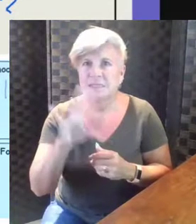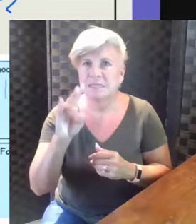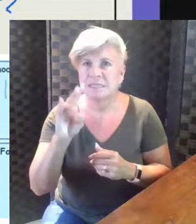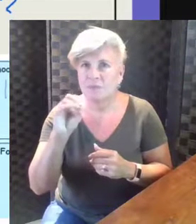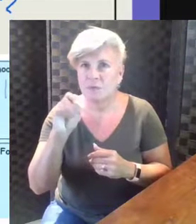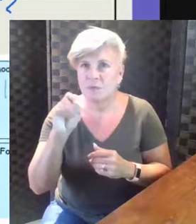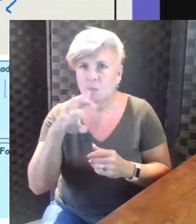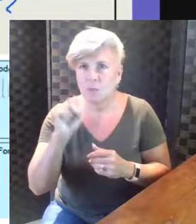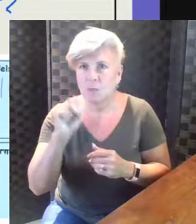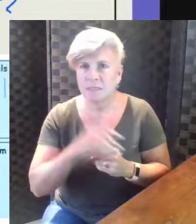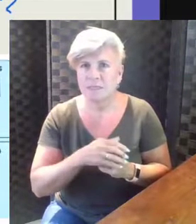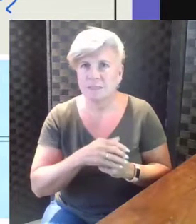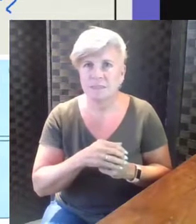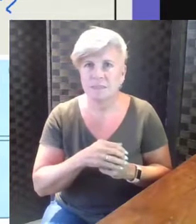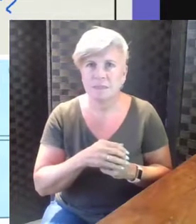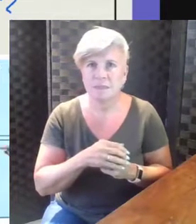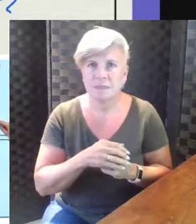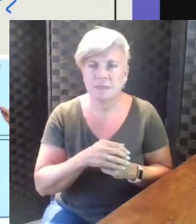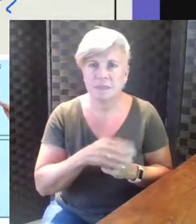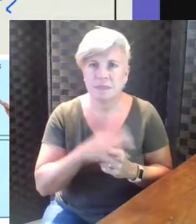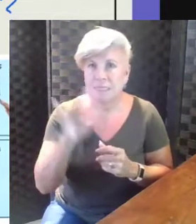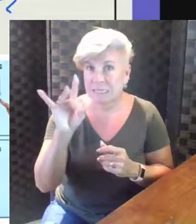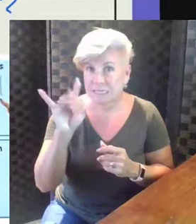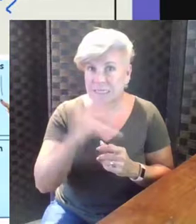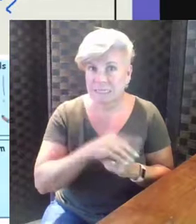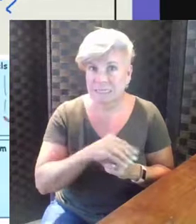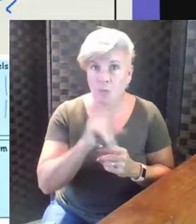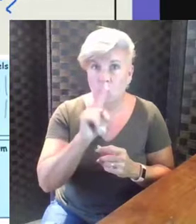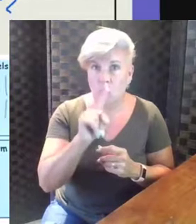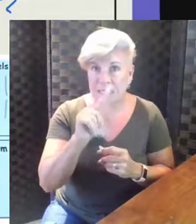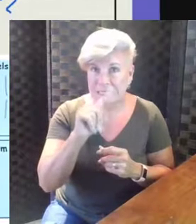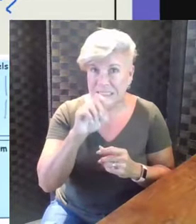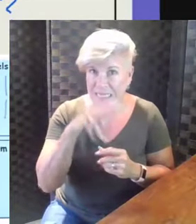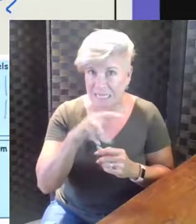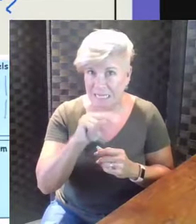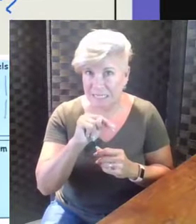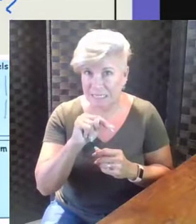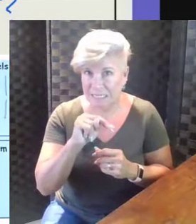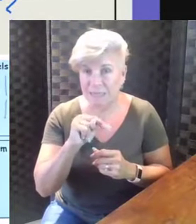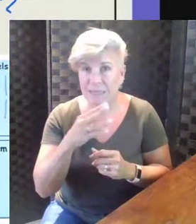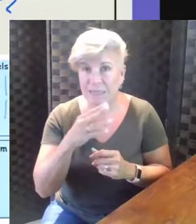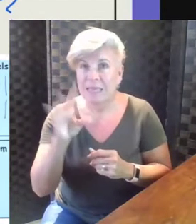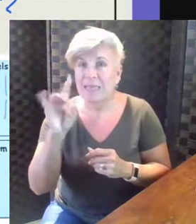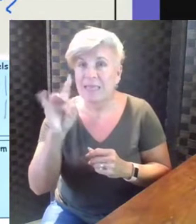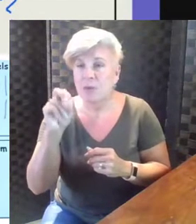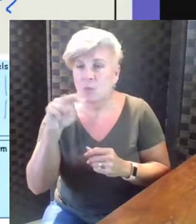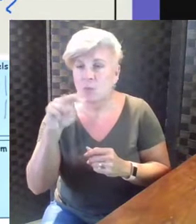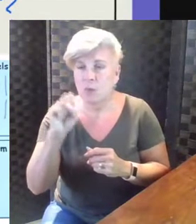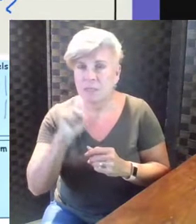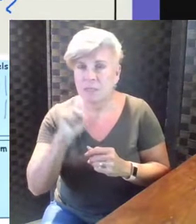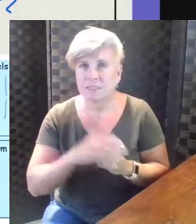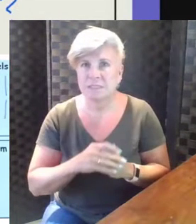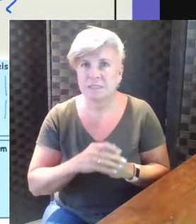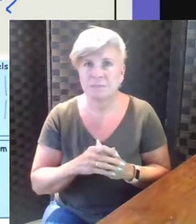7 1s, plus our 18, that's 1 10 and 8 1s.